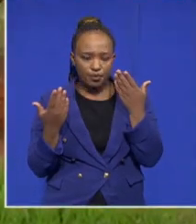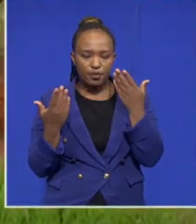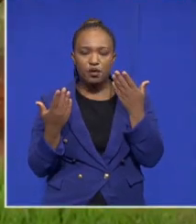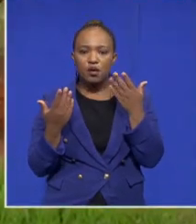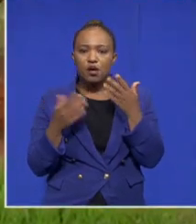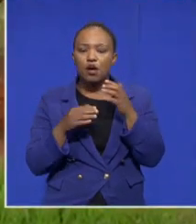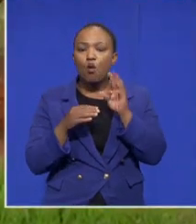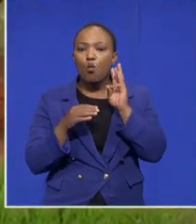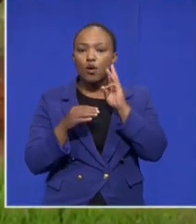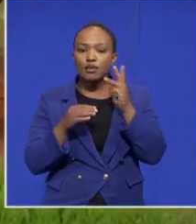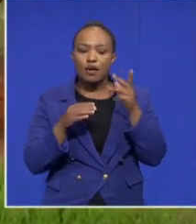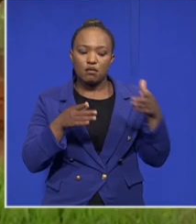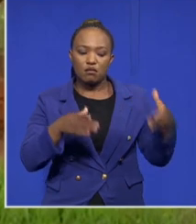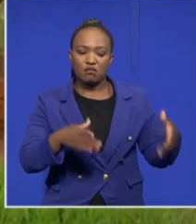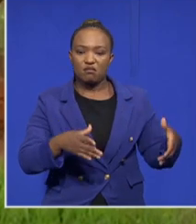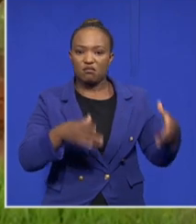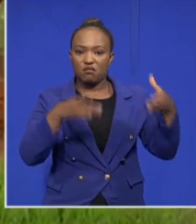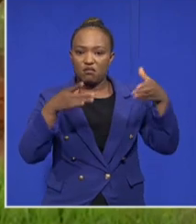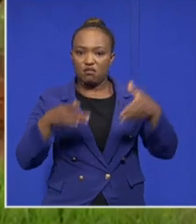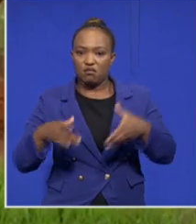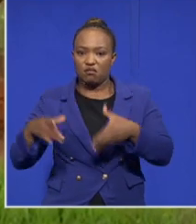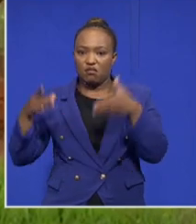by tankers is not clean.